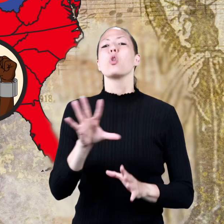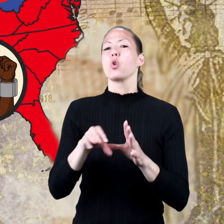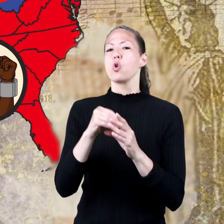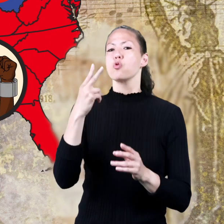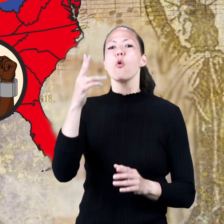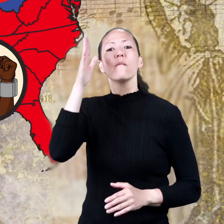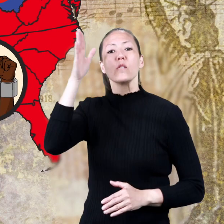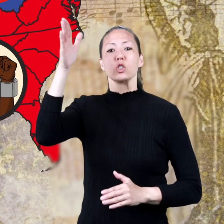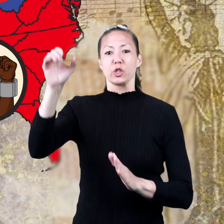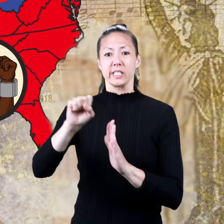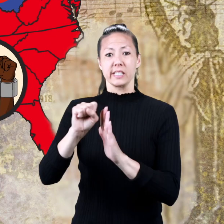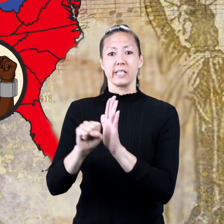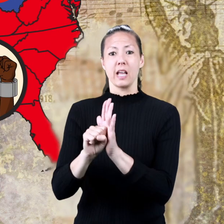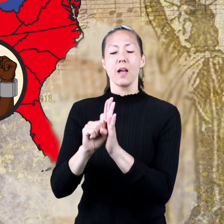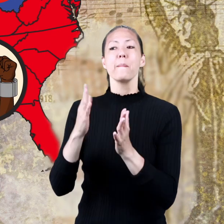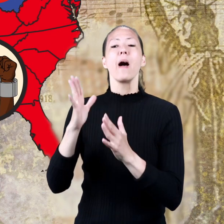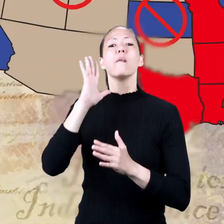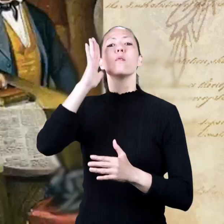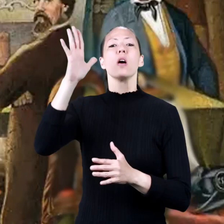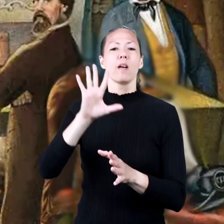join the Union later on.